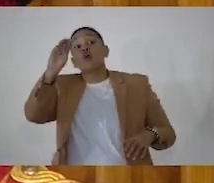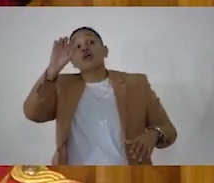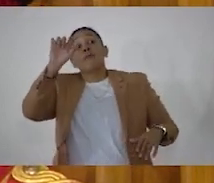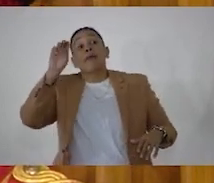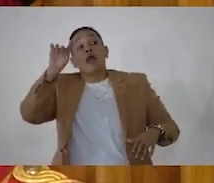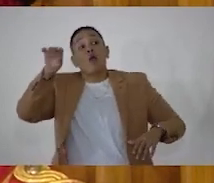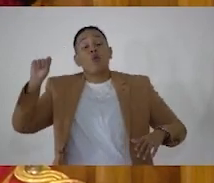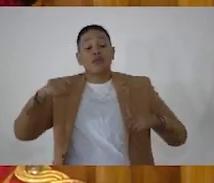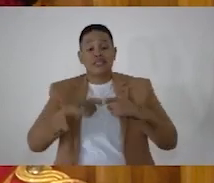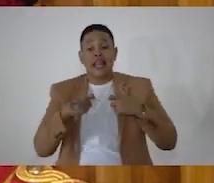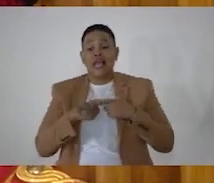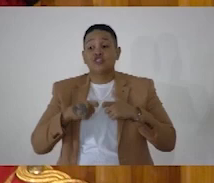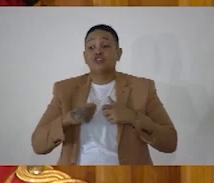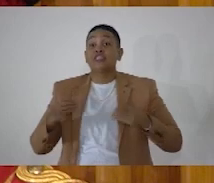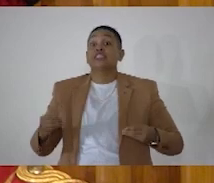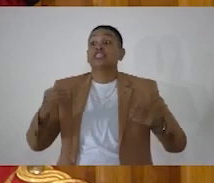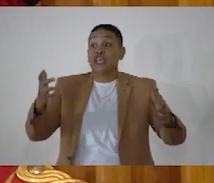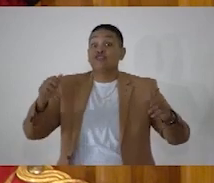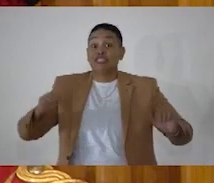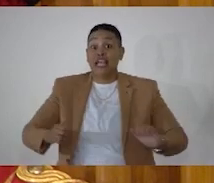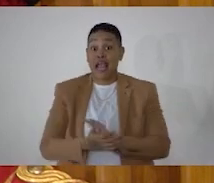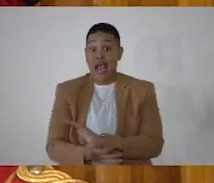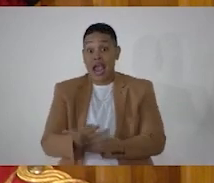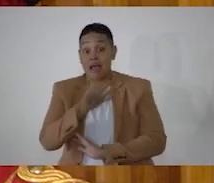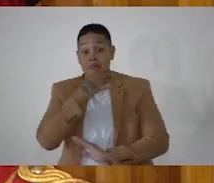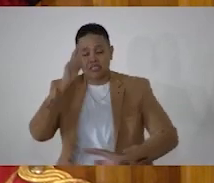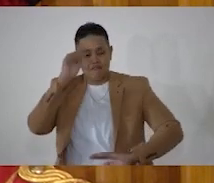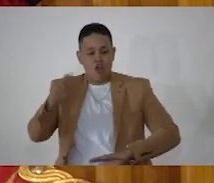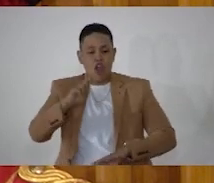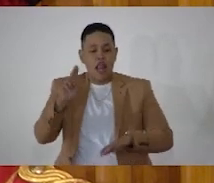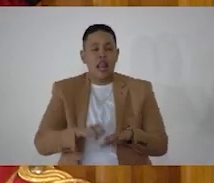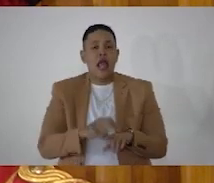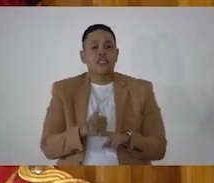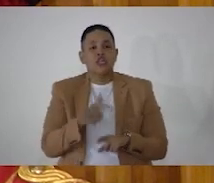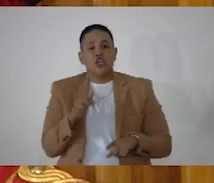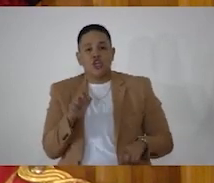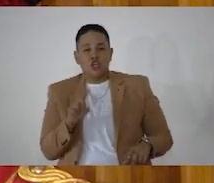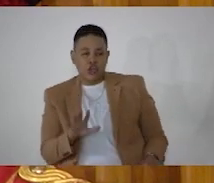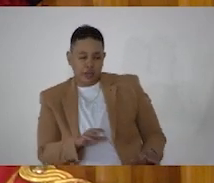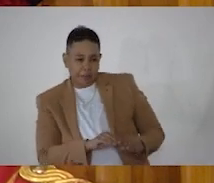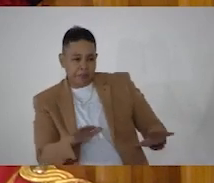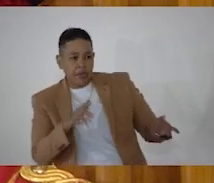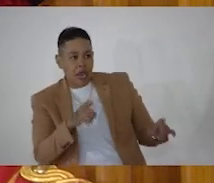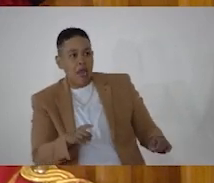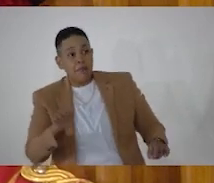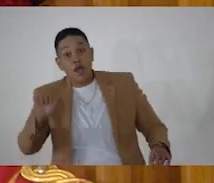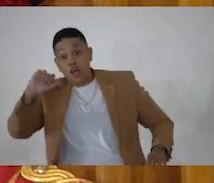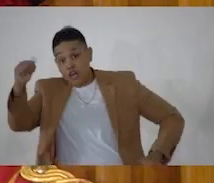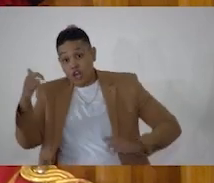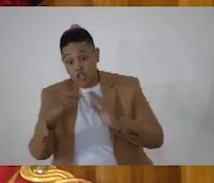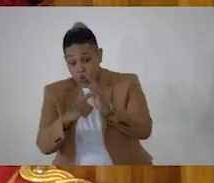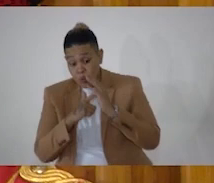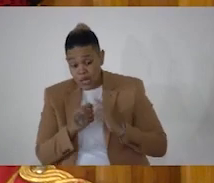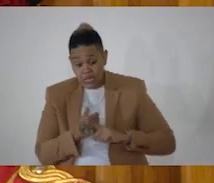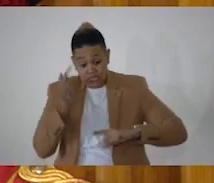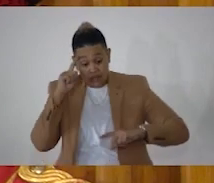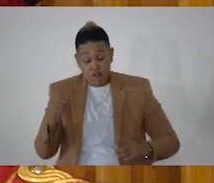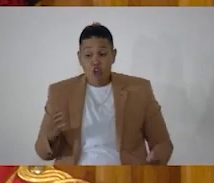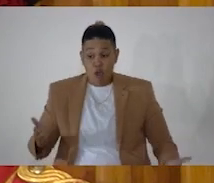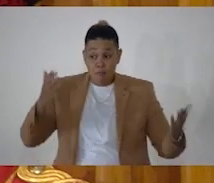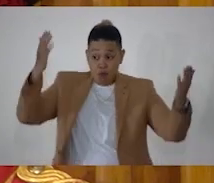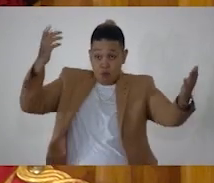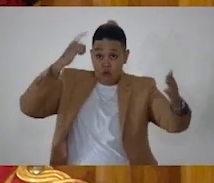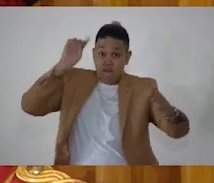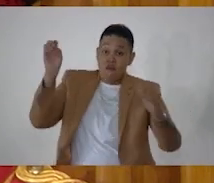of electricity generation capacity for the national grid. Another request for proposal